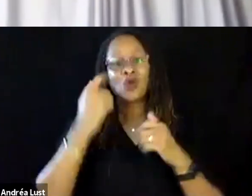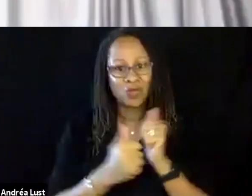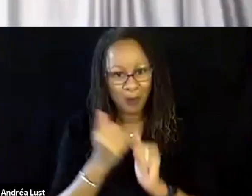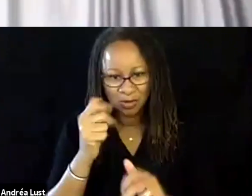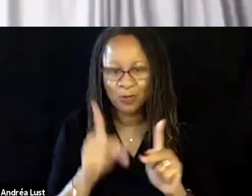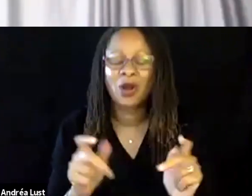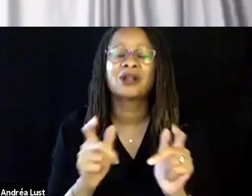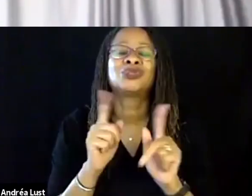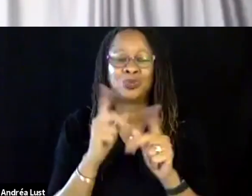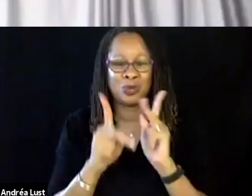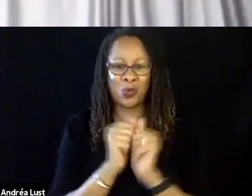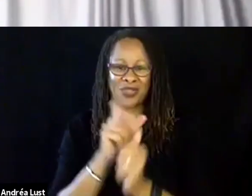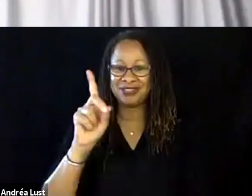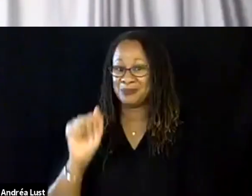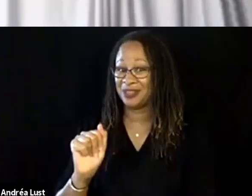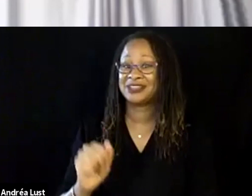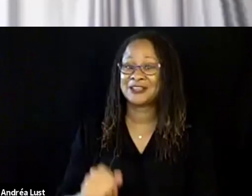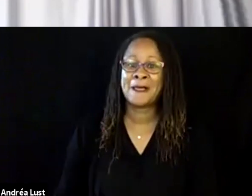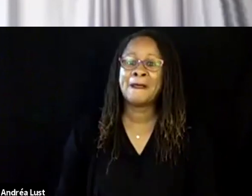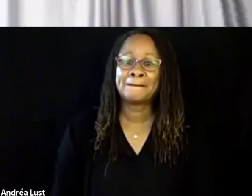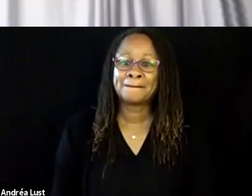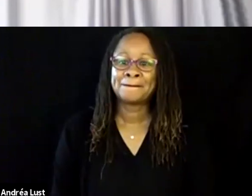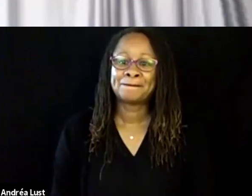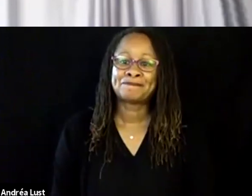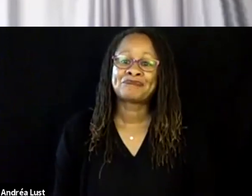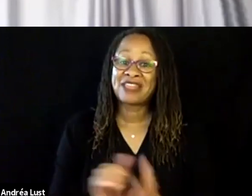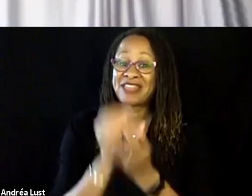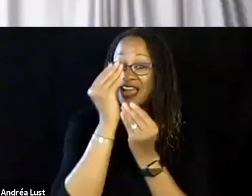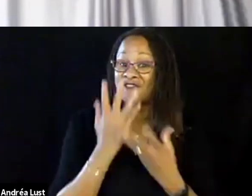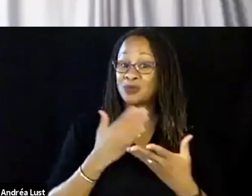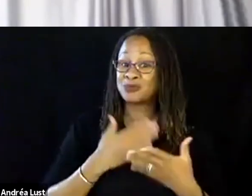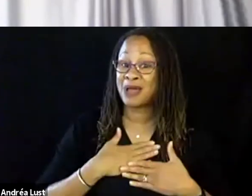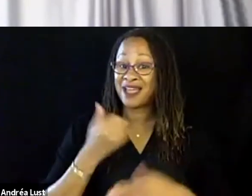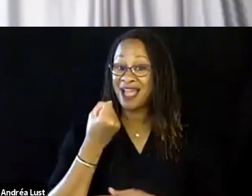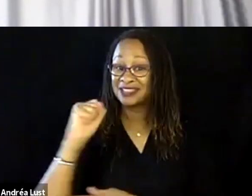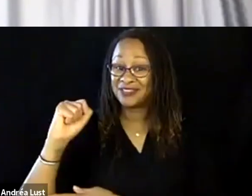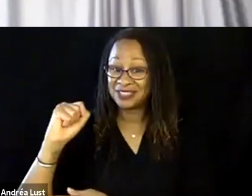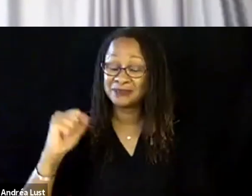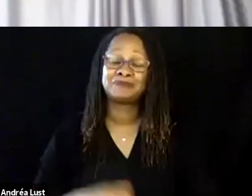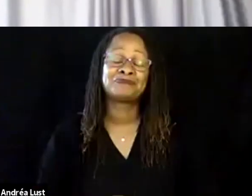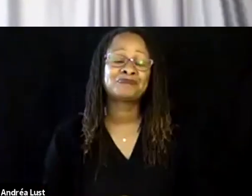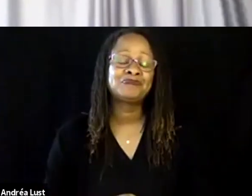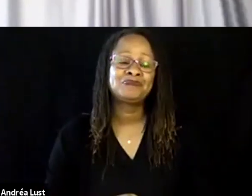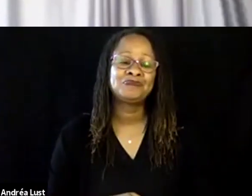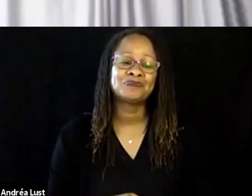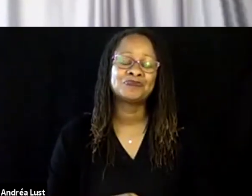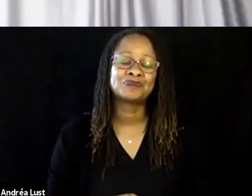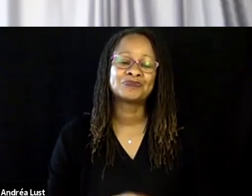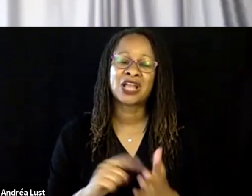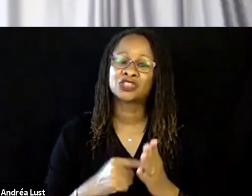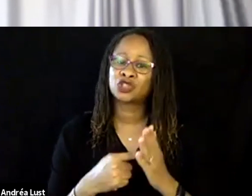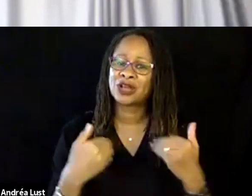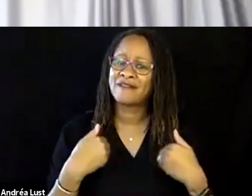people with disabilities. So that informed my activism, and then started being